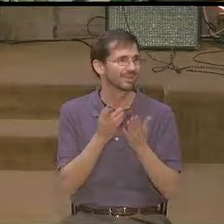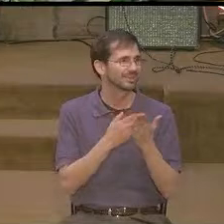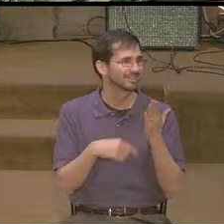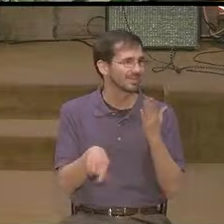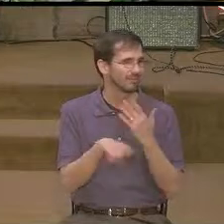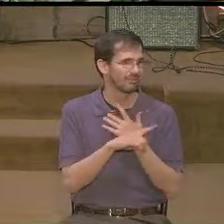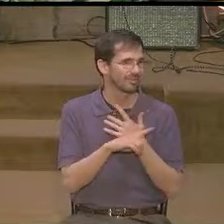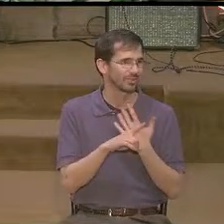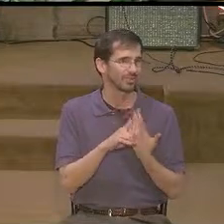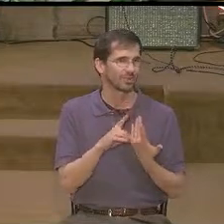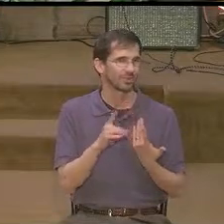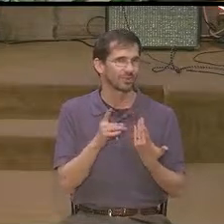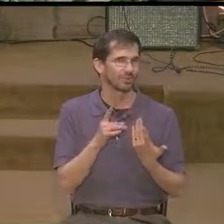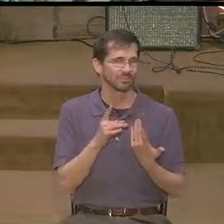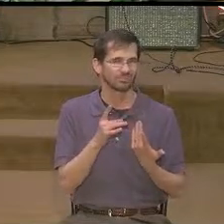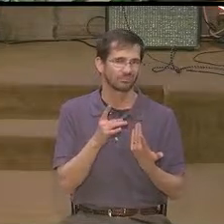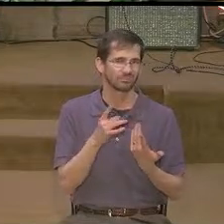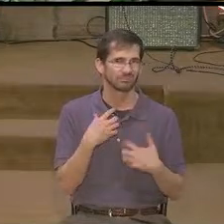fuddy-duddies,